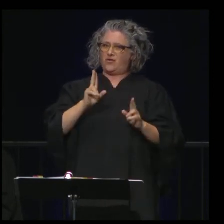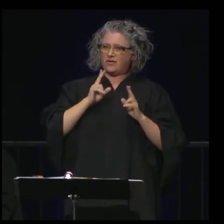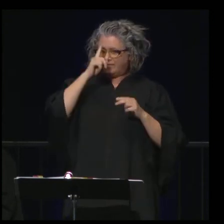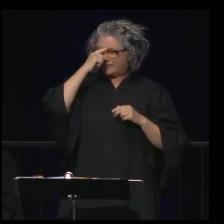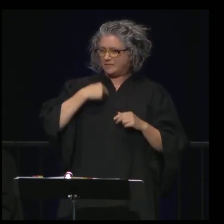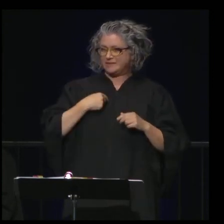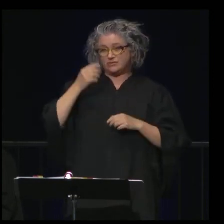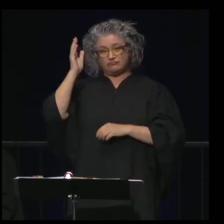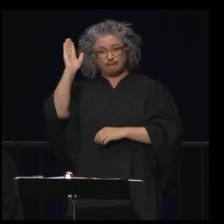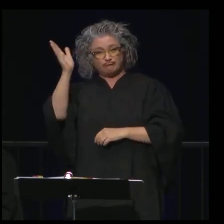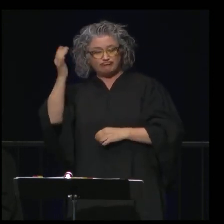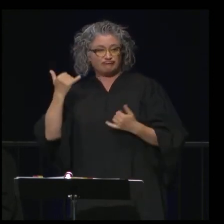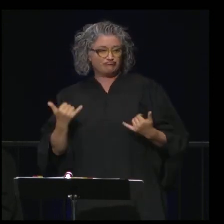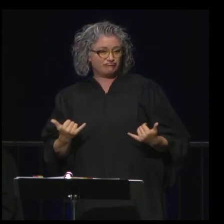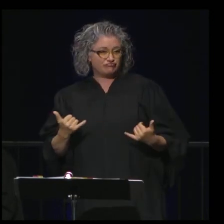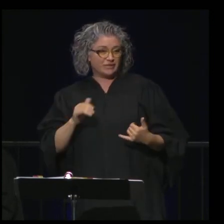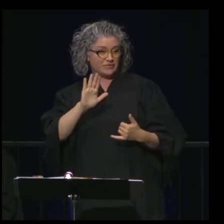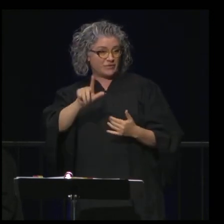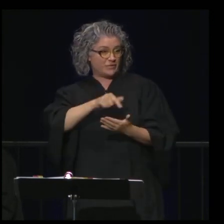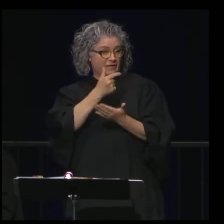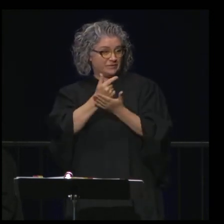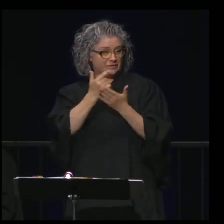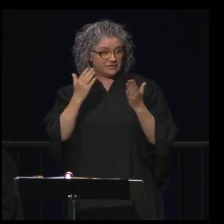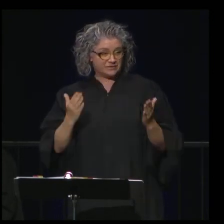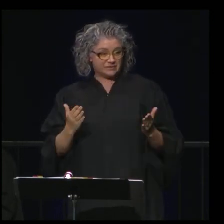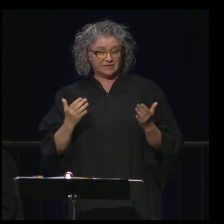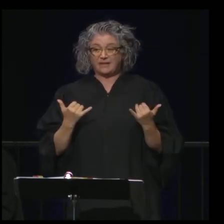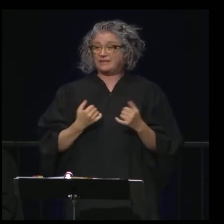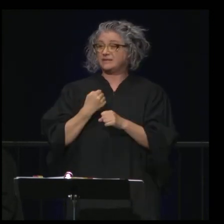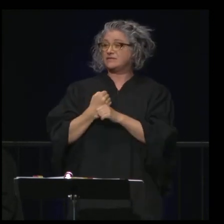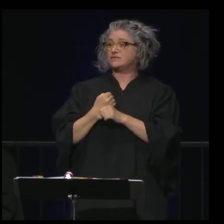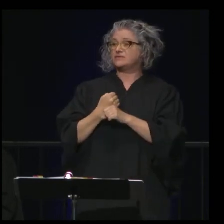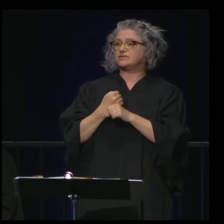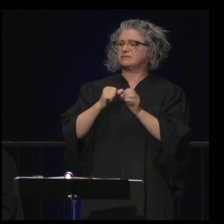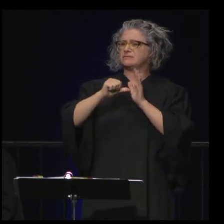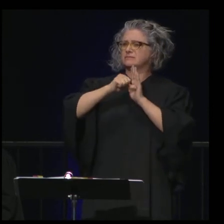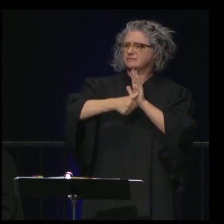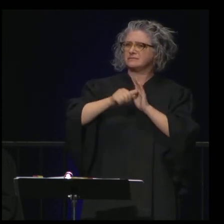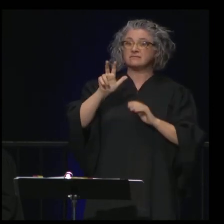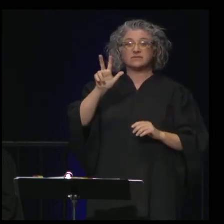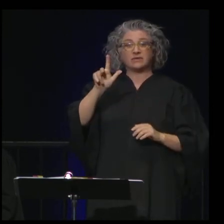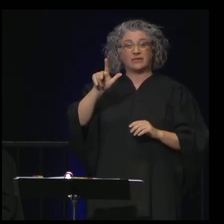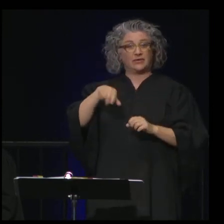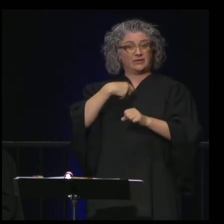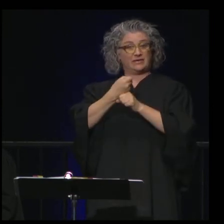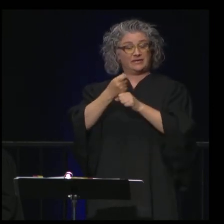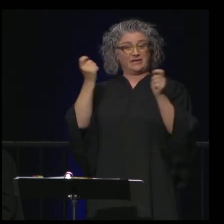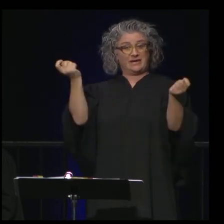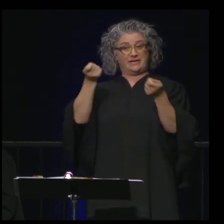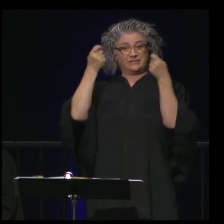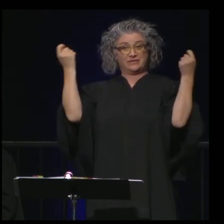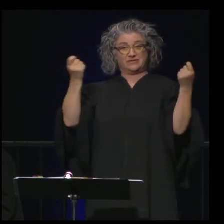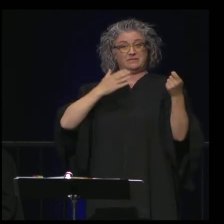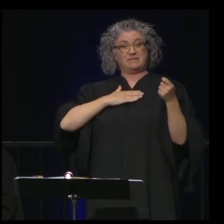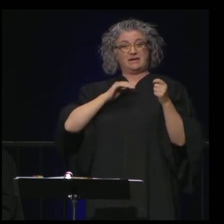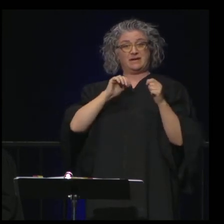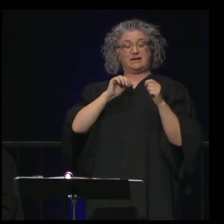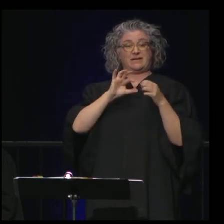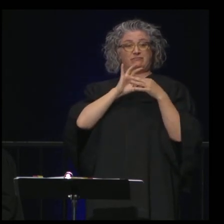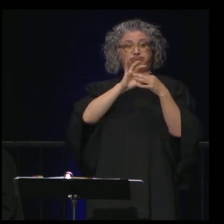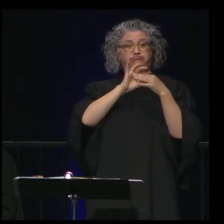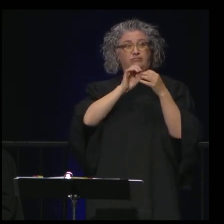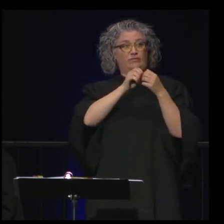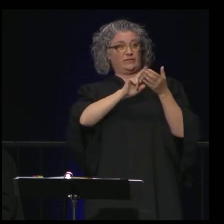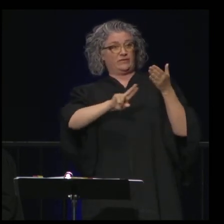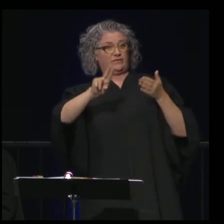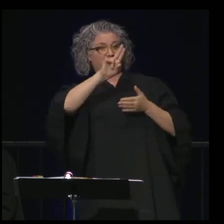at your convocation. This year marks the 23rd anniversary of my association with this